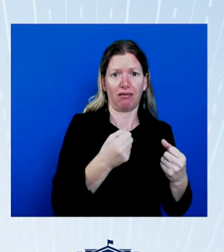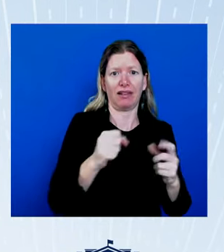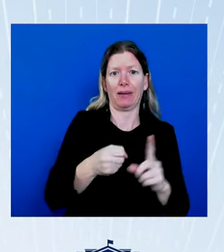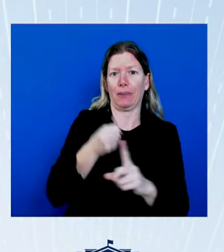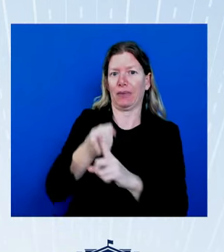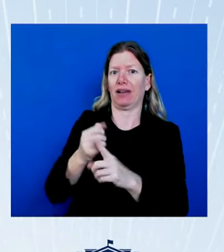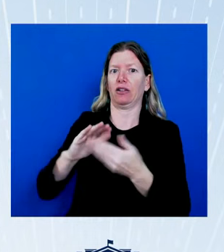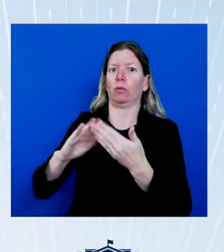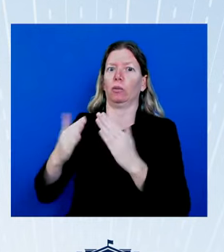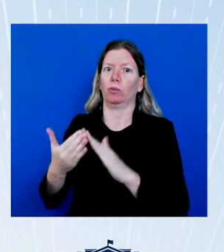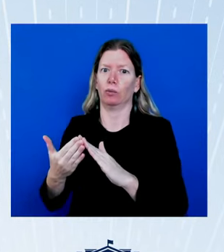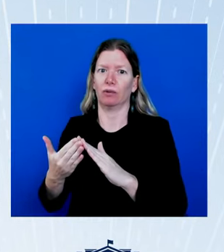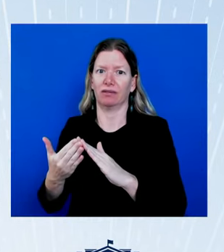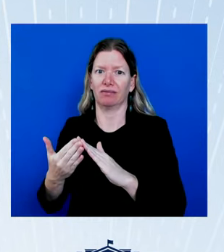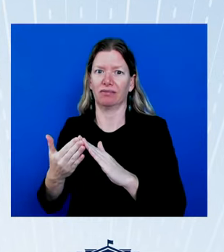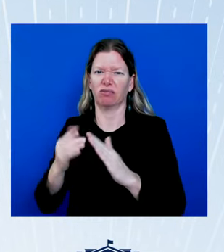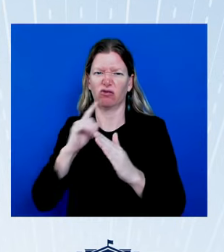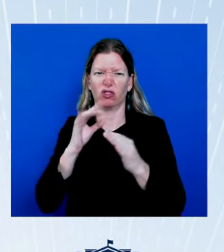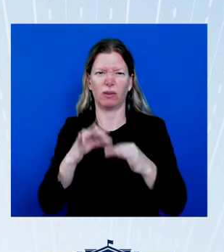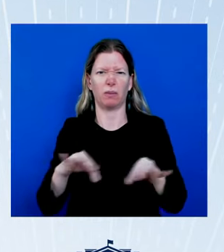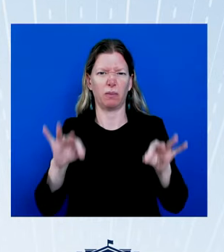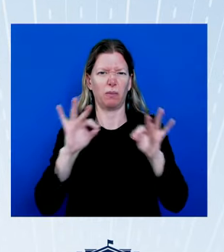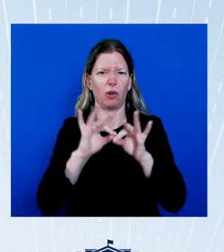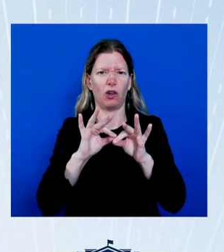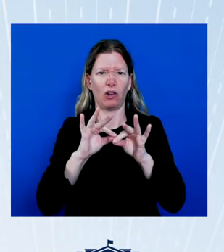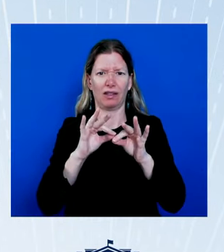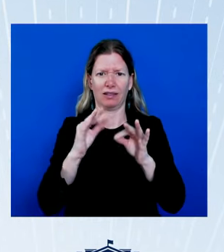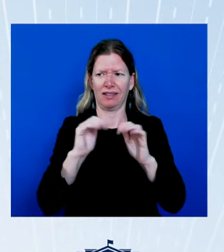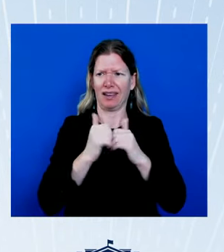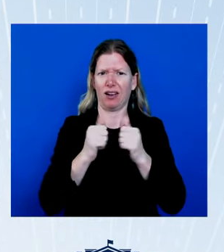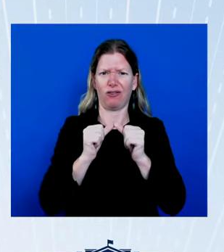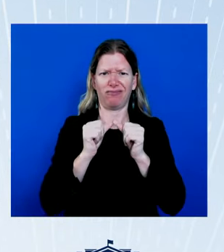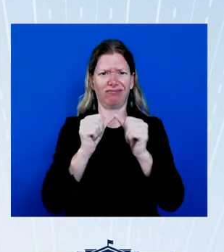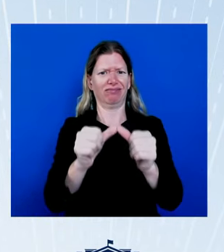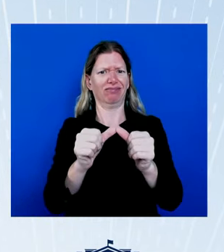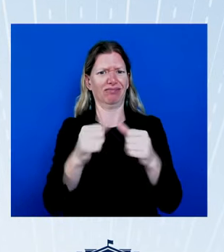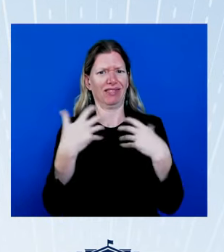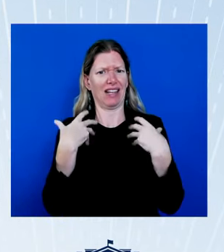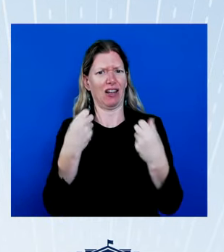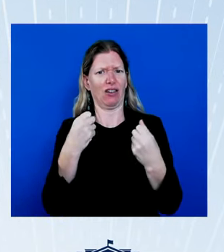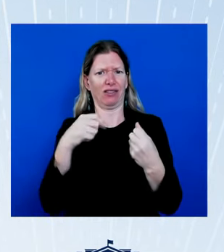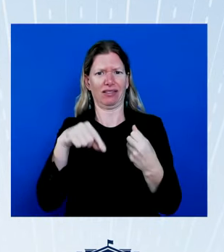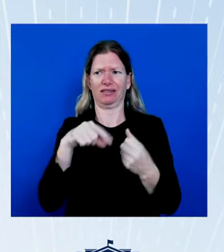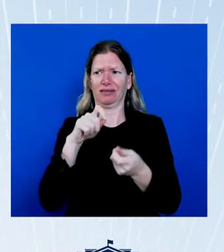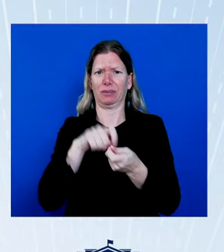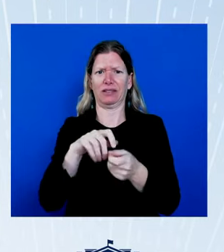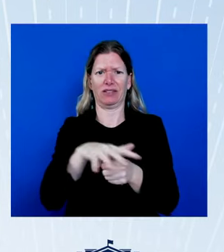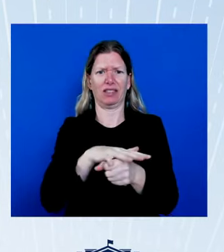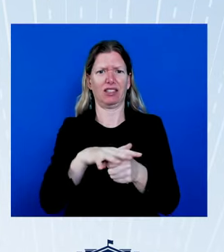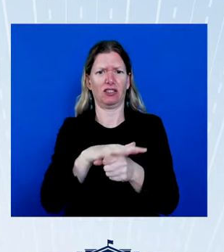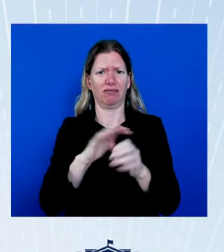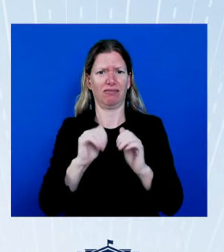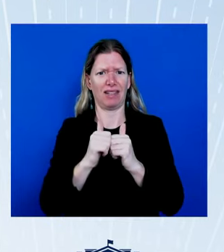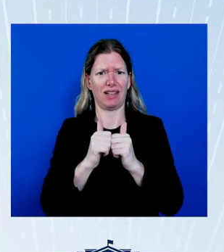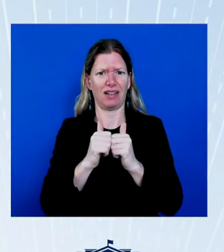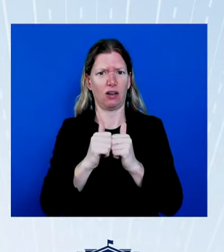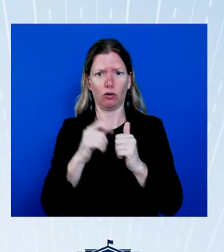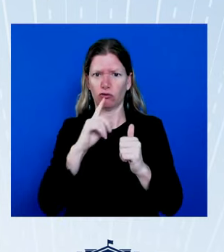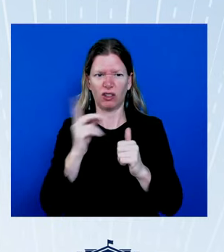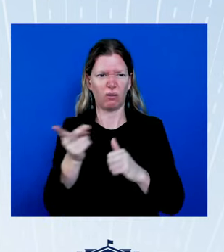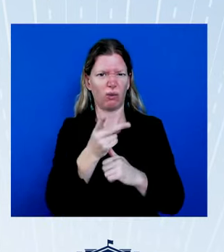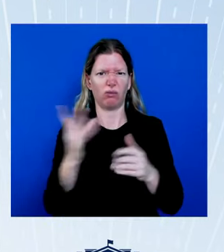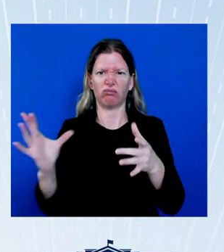subsistence lifestyles, and climate resilience. Everything's very interconnected, so thank you for sharing. Janie? Thanks,